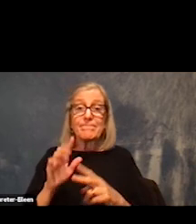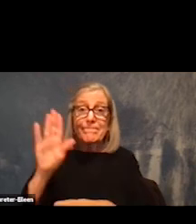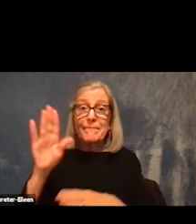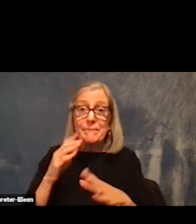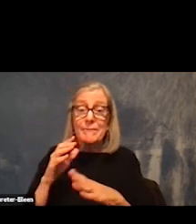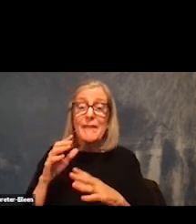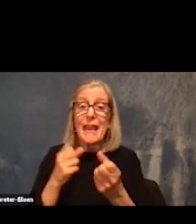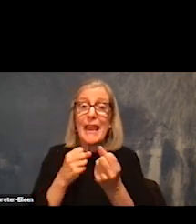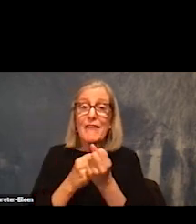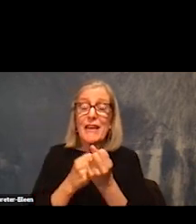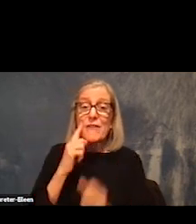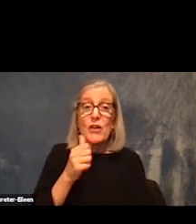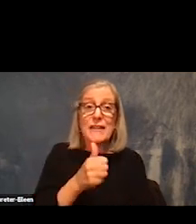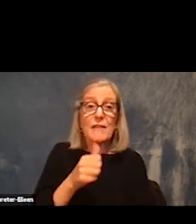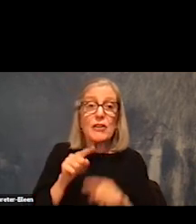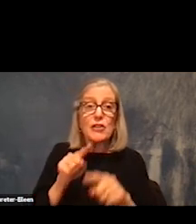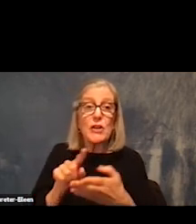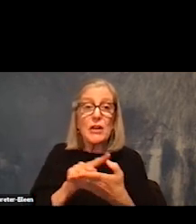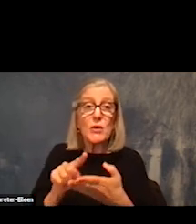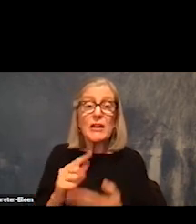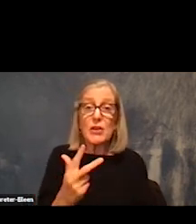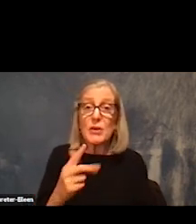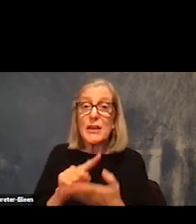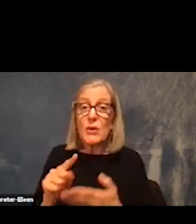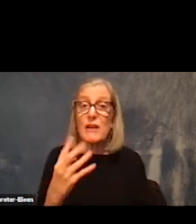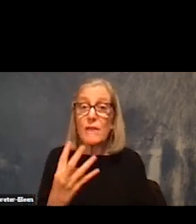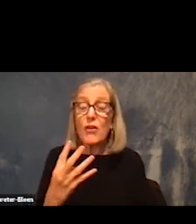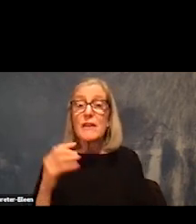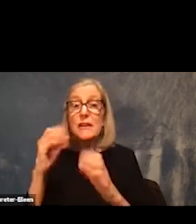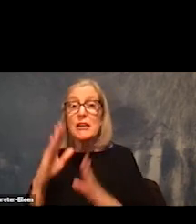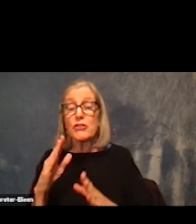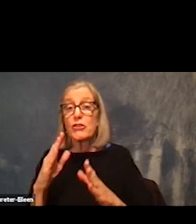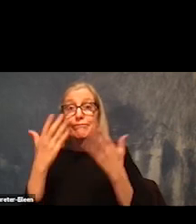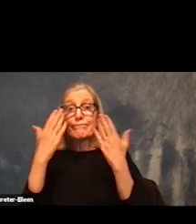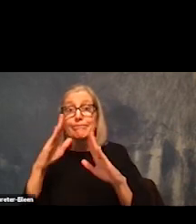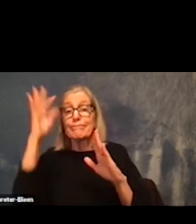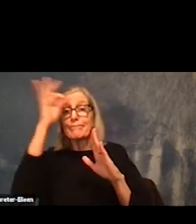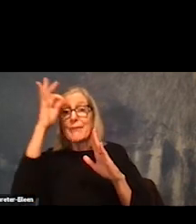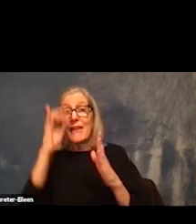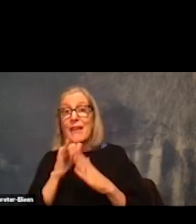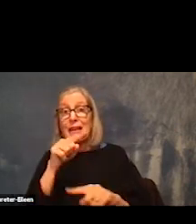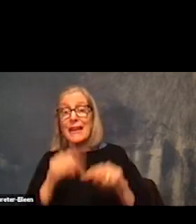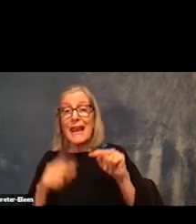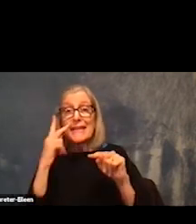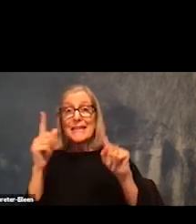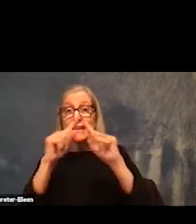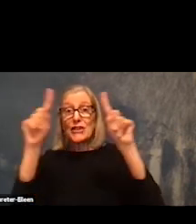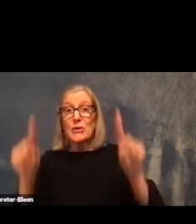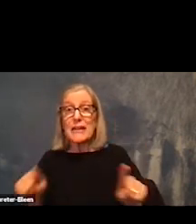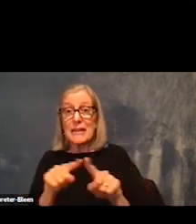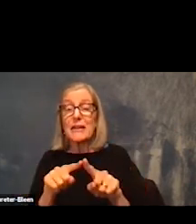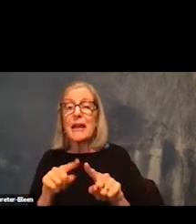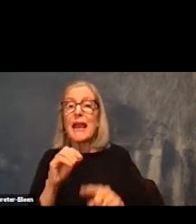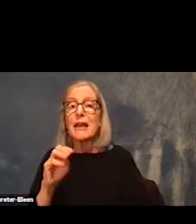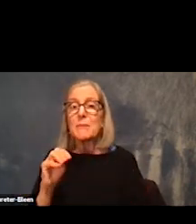Mr. Wood didn't realize that Juan couldn't see the screen. And Mr. Wood started making the accommodations he